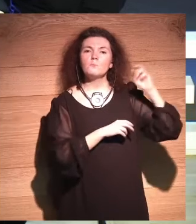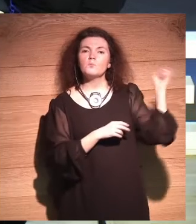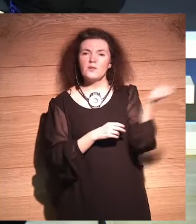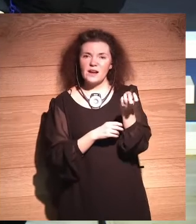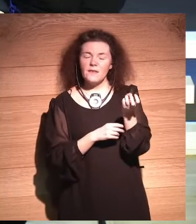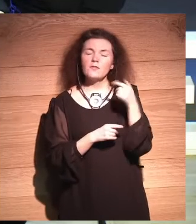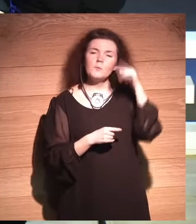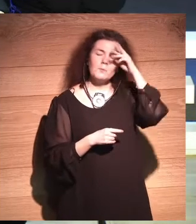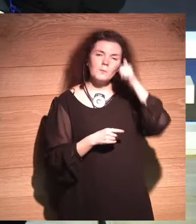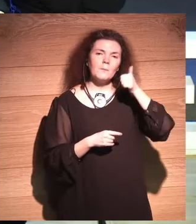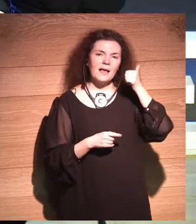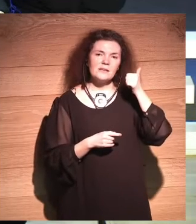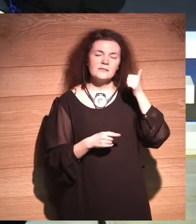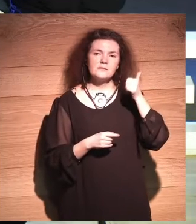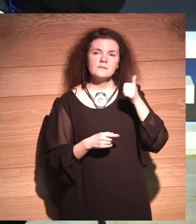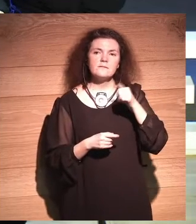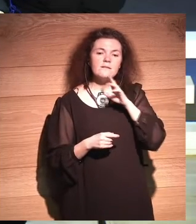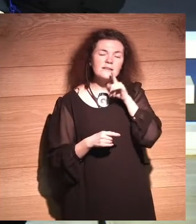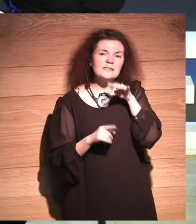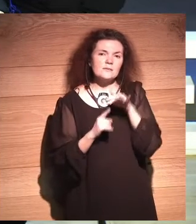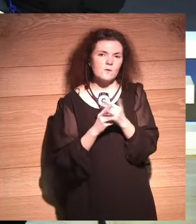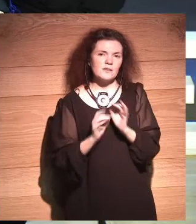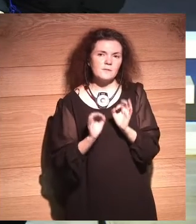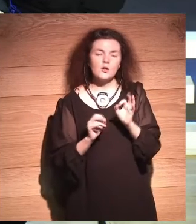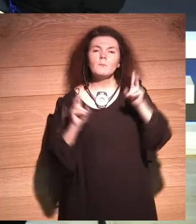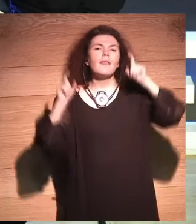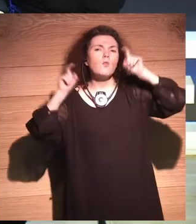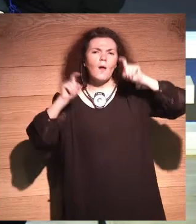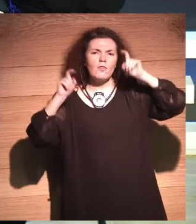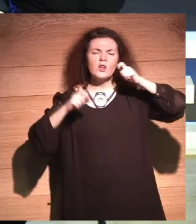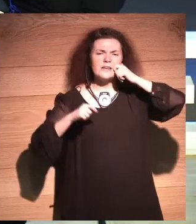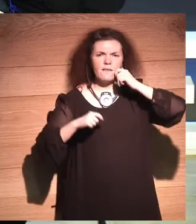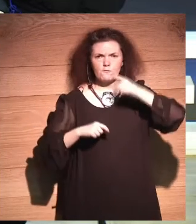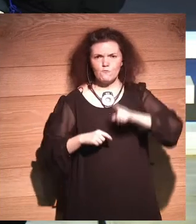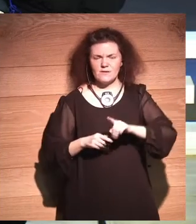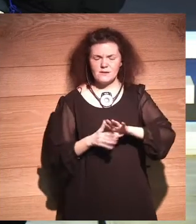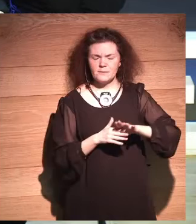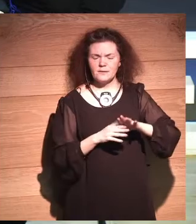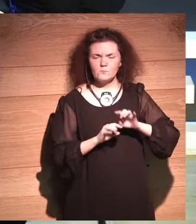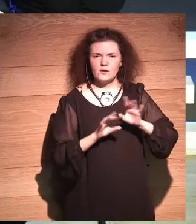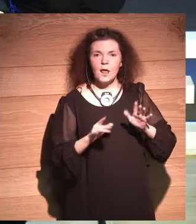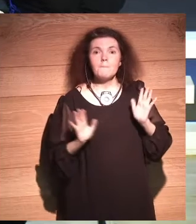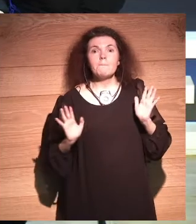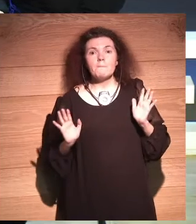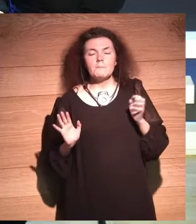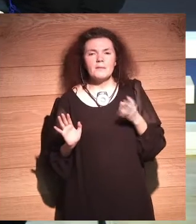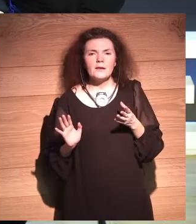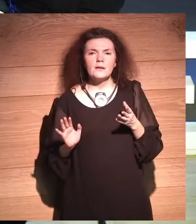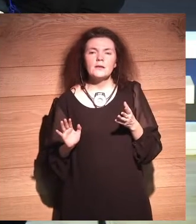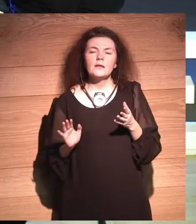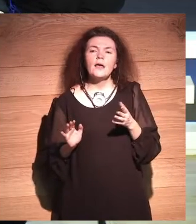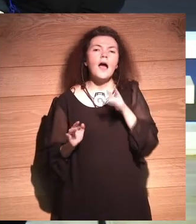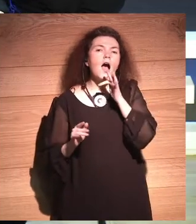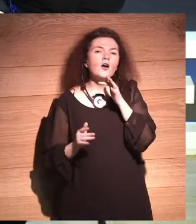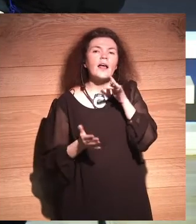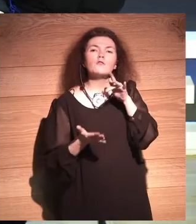more important to ensure their plurality, and this is where I'm more concerned. I was referring to these cases, more boring or difficult to